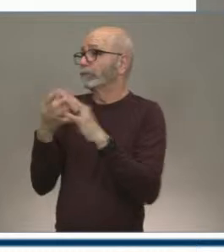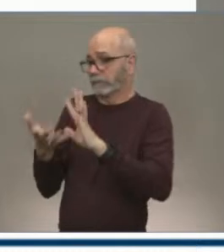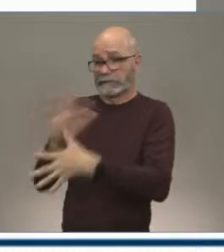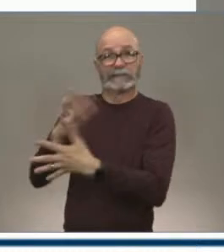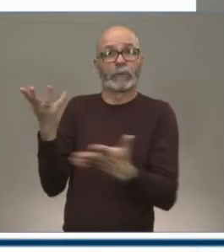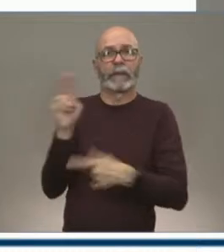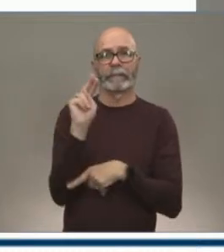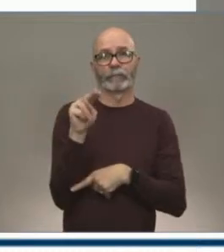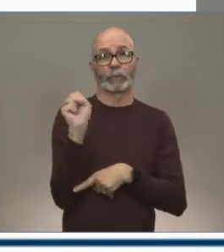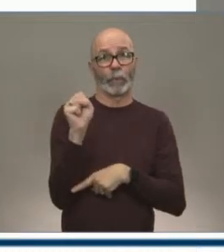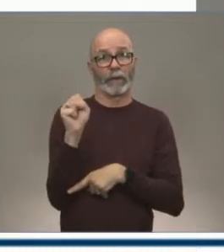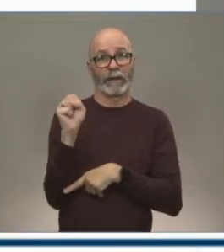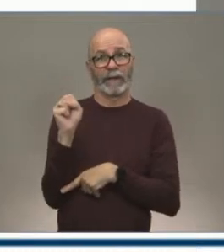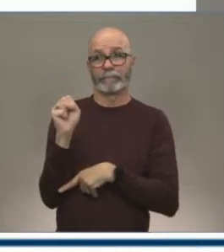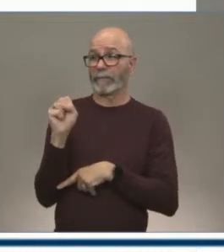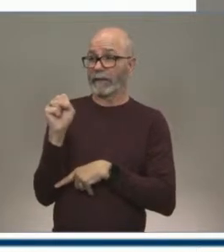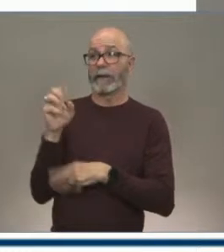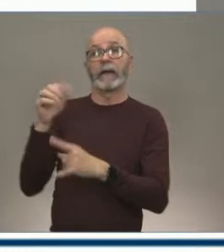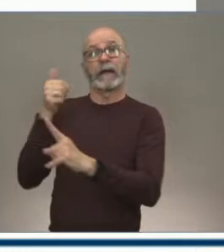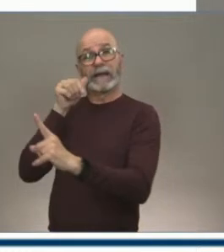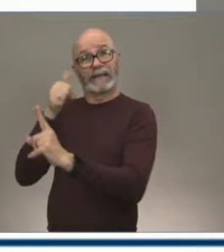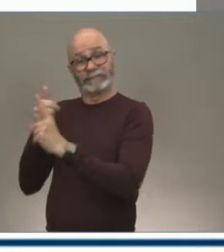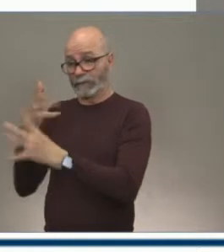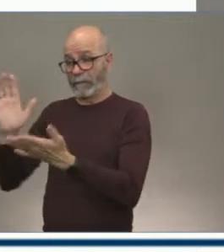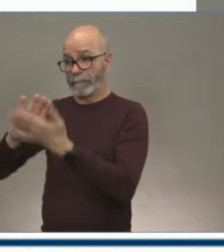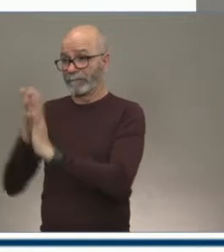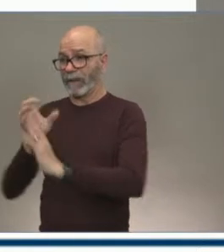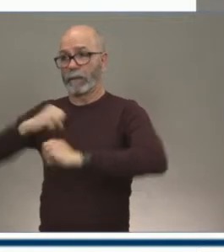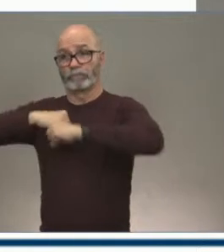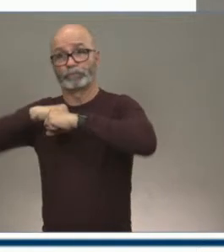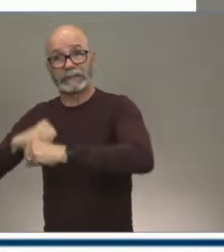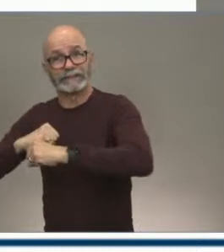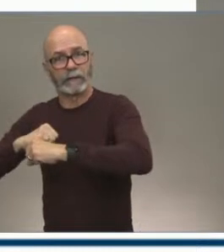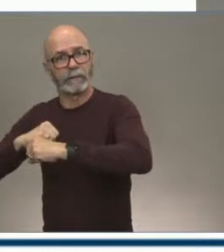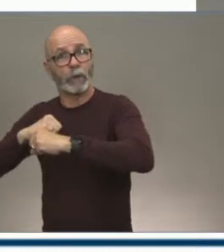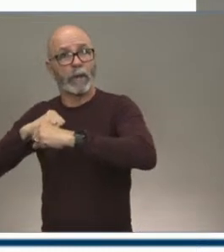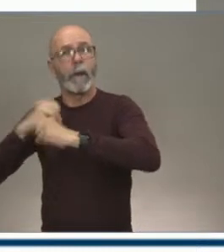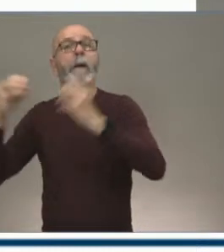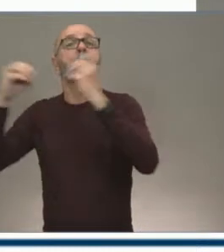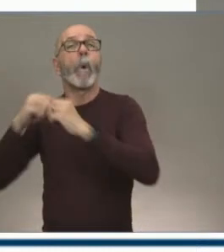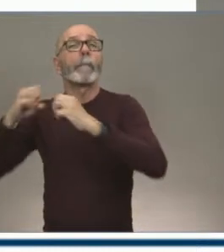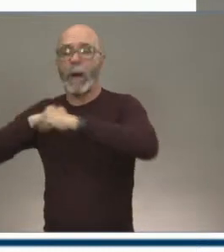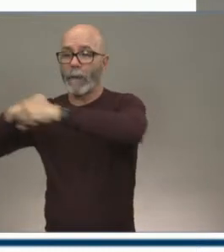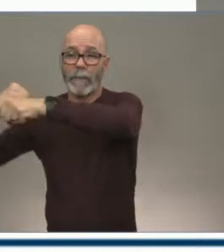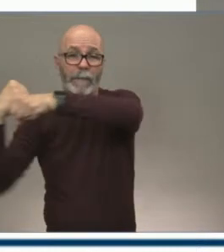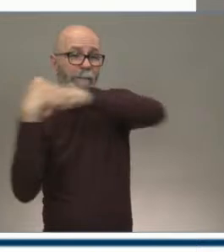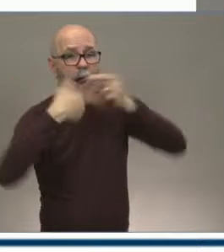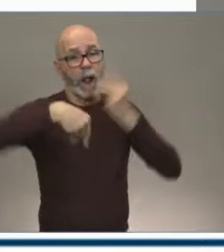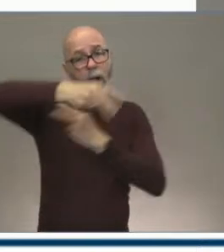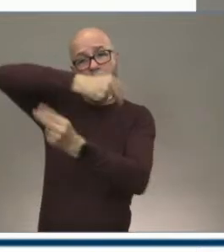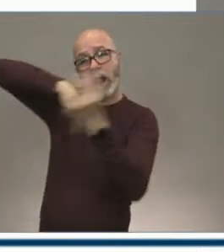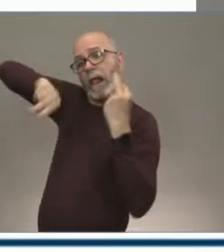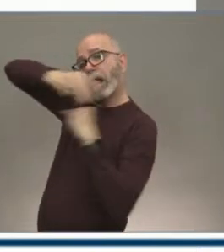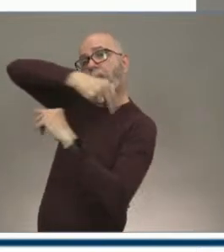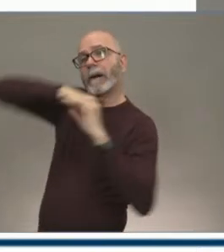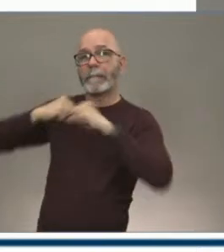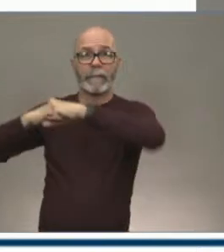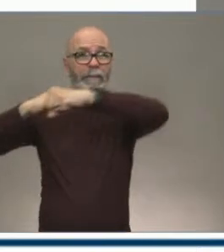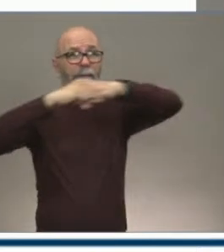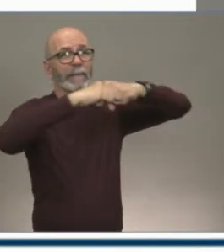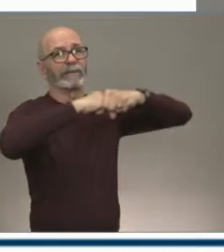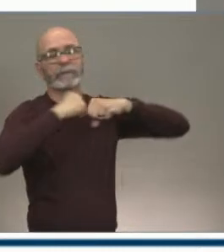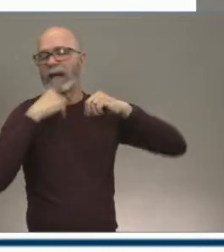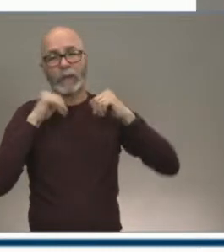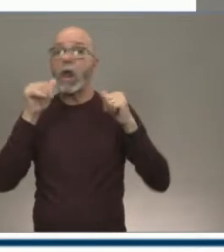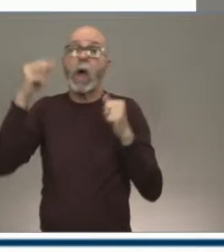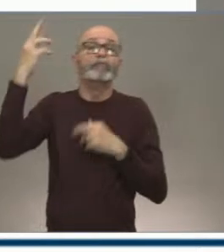not just protecting themselves, we're building herd immunity, and they're protecting everybody else around them as well. So, and we're not the only province which is doing